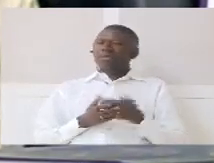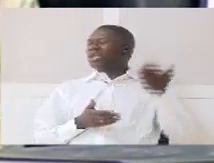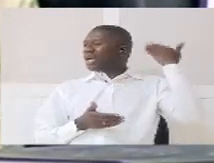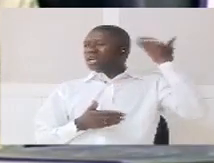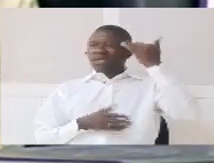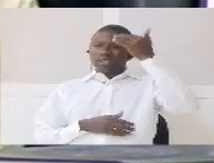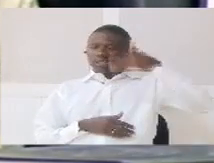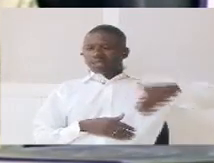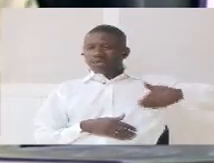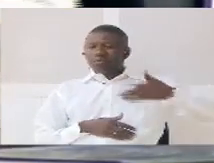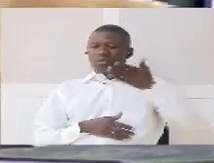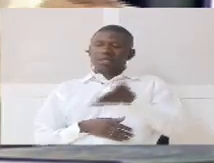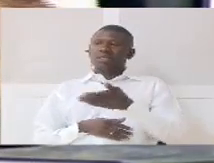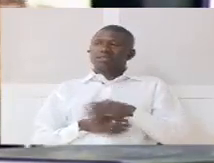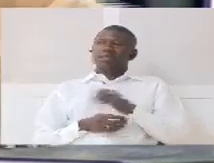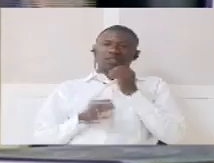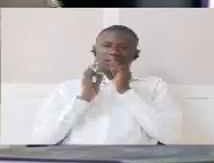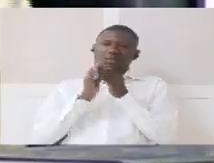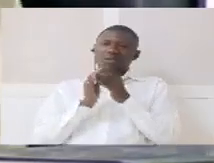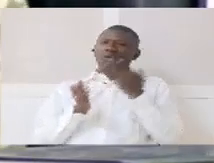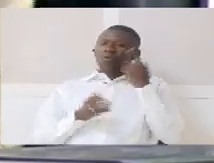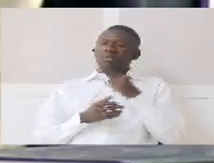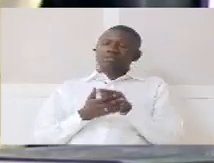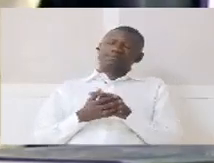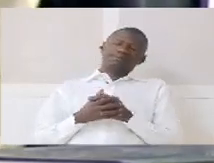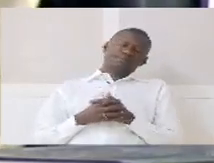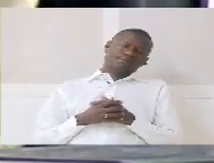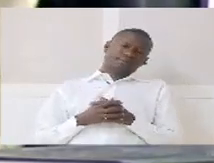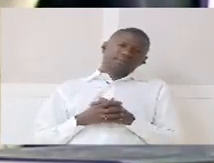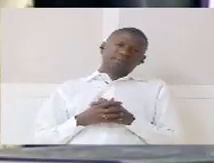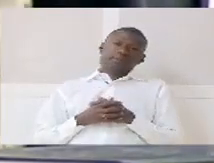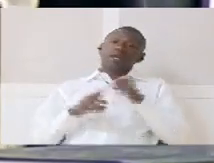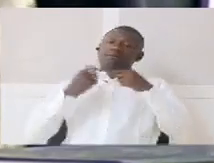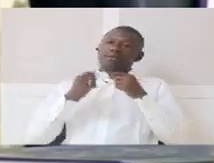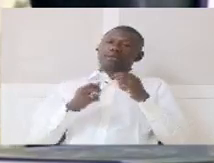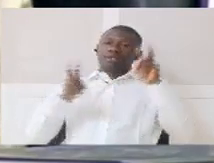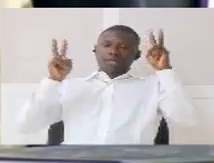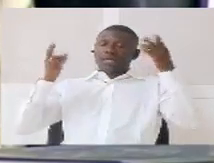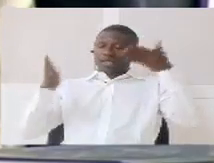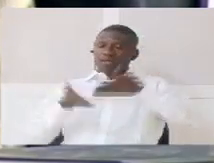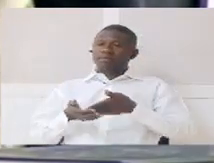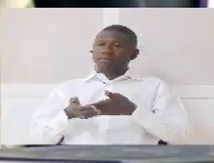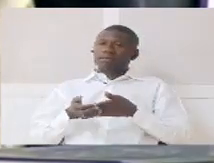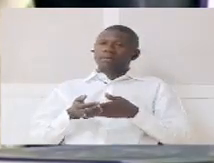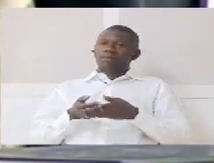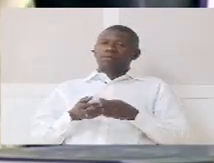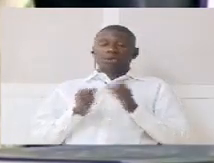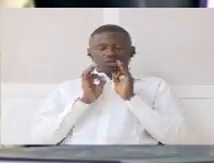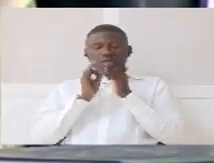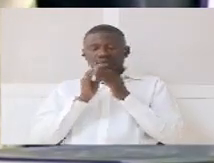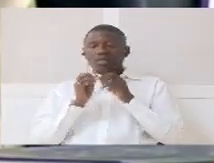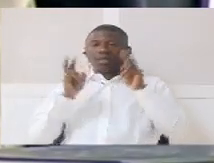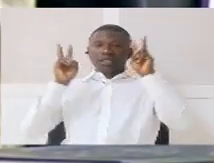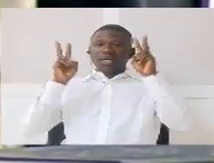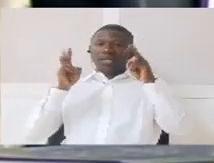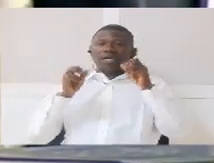was here and they will say when the Gambia is without Jawara. Unexpectedly, yeah, man. Unexpectedly, Yaya came. Yaya life president. They are saying Yaya